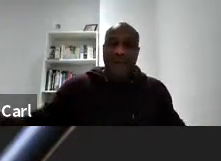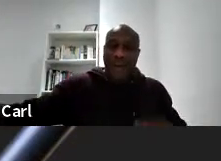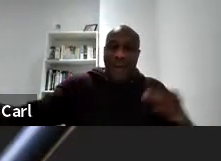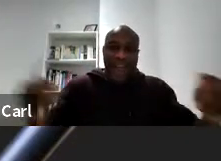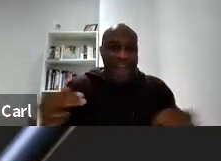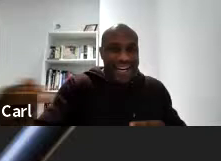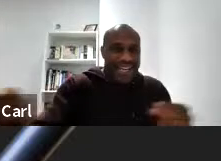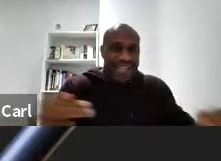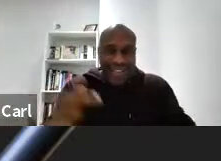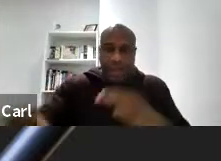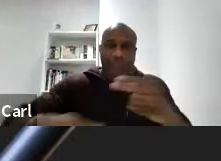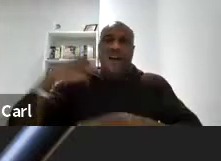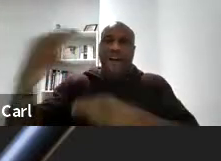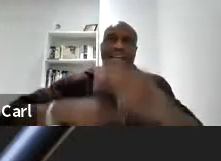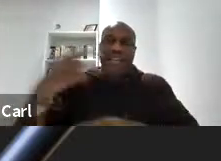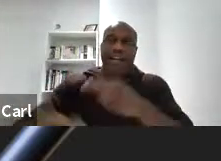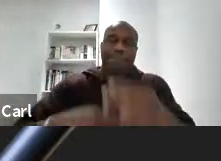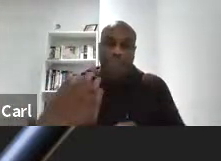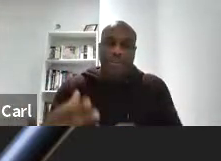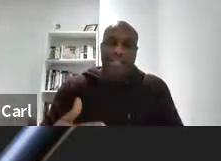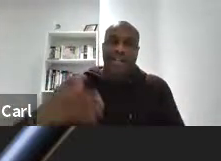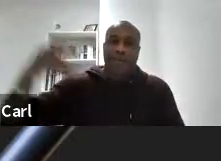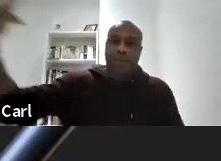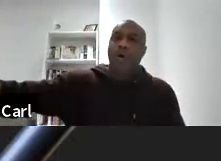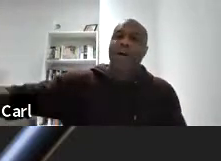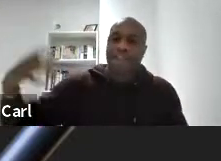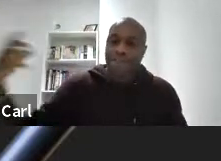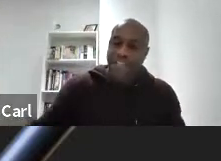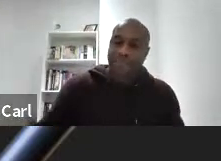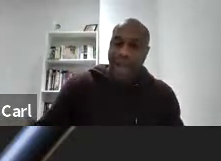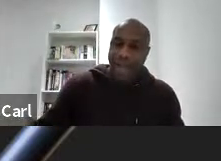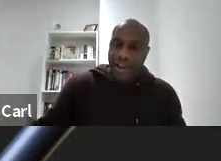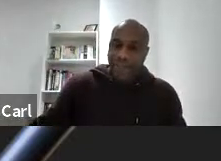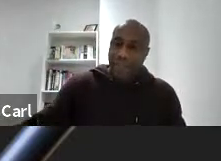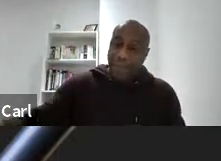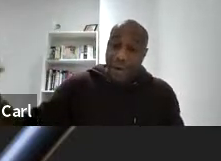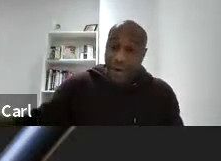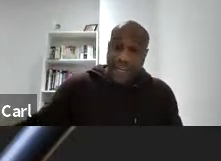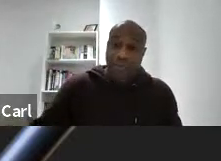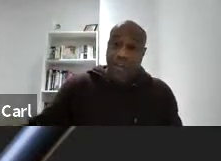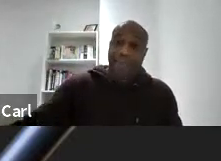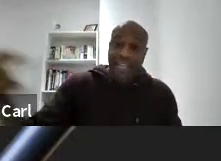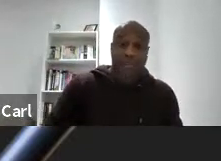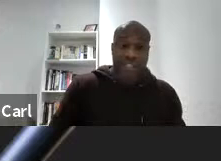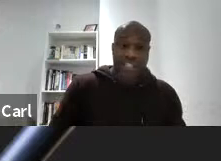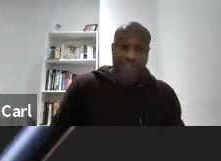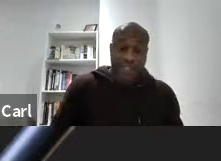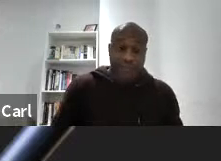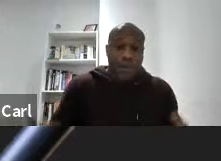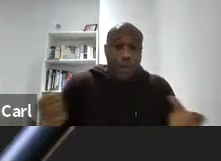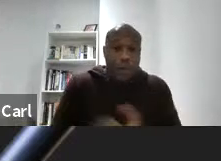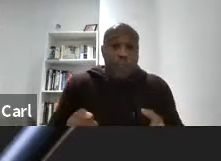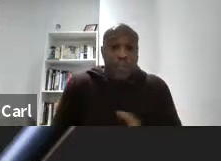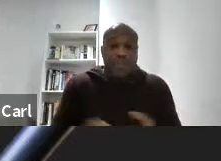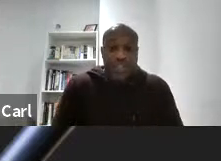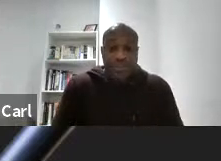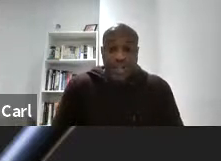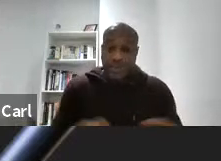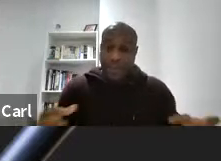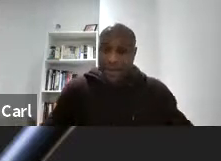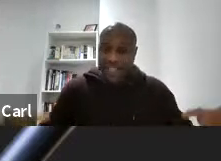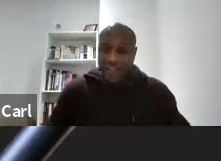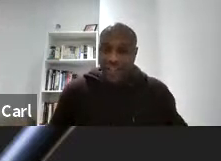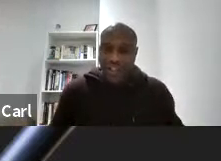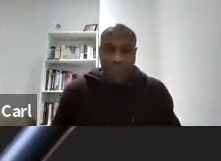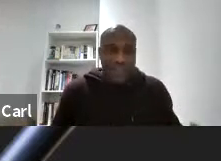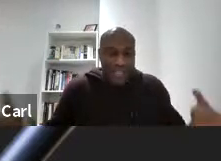offices without any kind of process to acquire feedback from the market or their potential customers. All they were doing